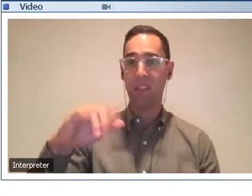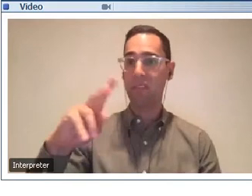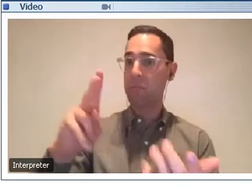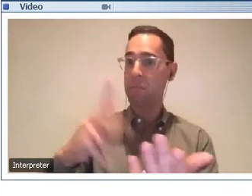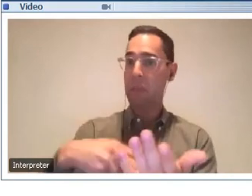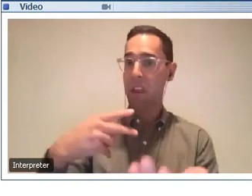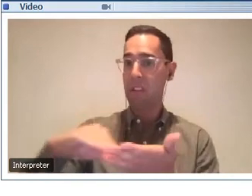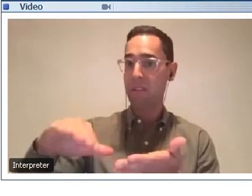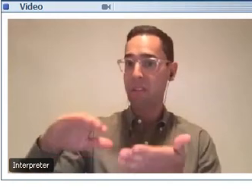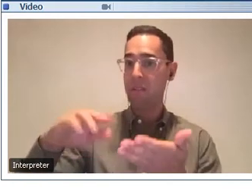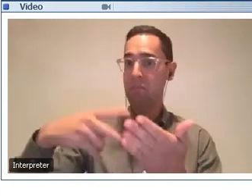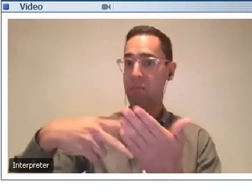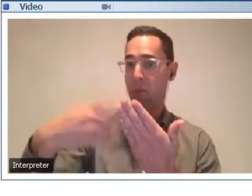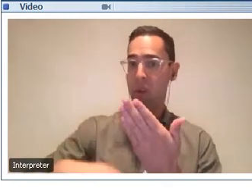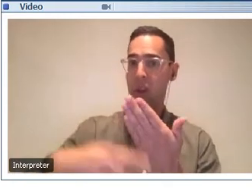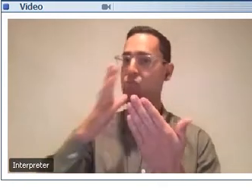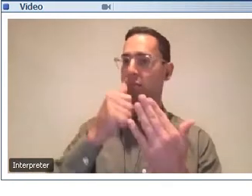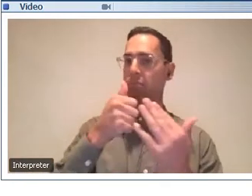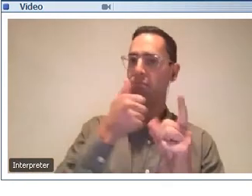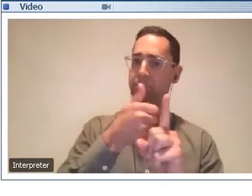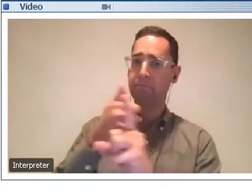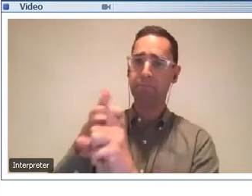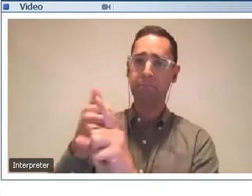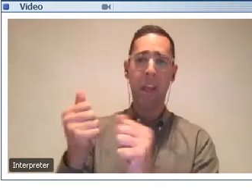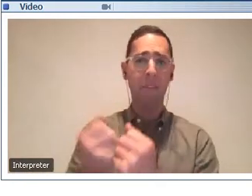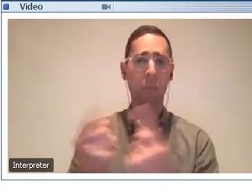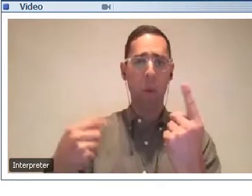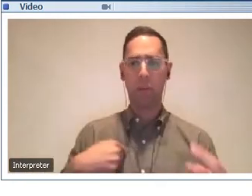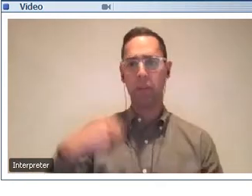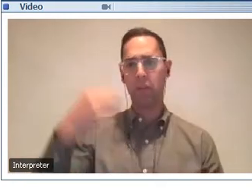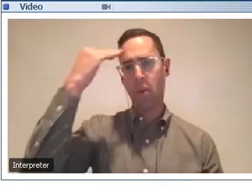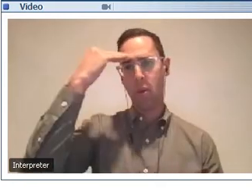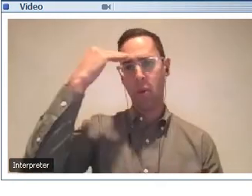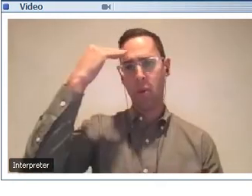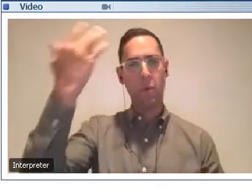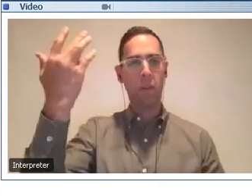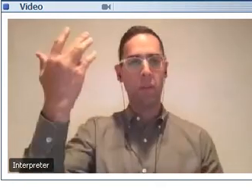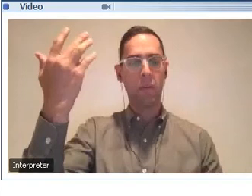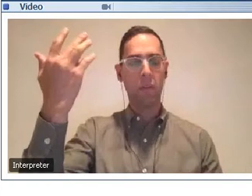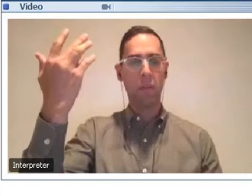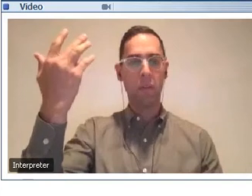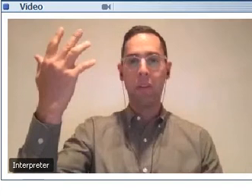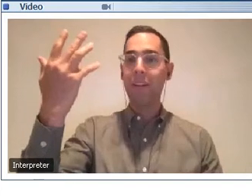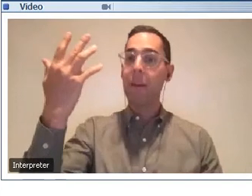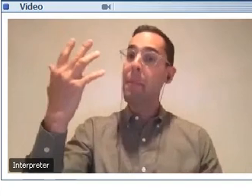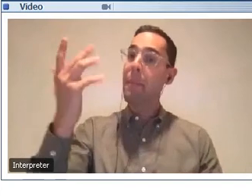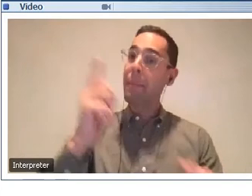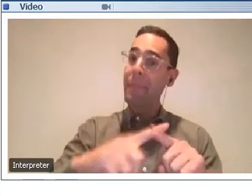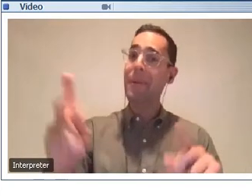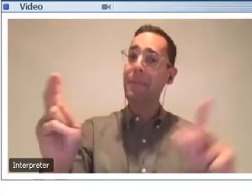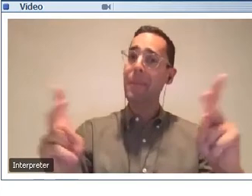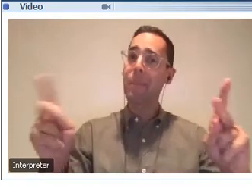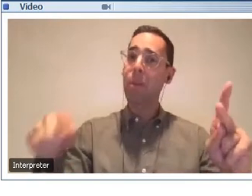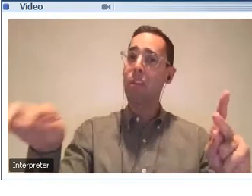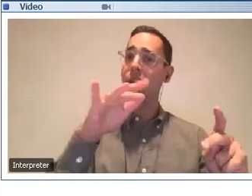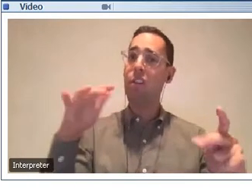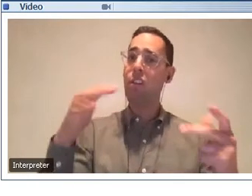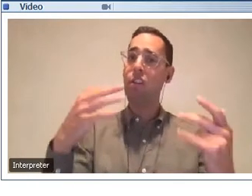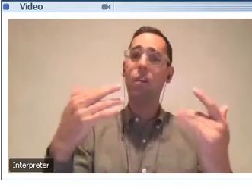know. And what differs from person to person and family to family isn't the need in the